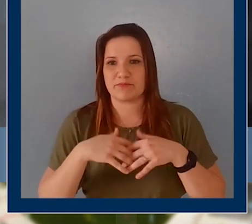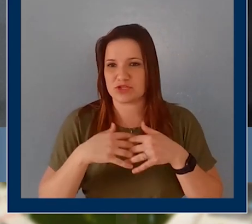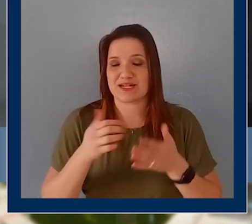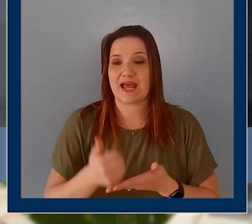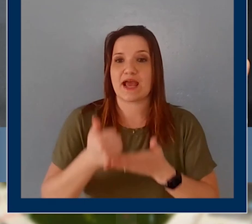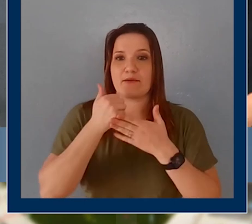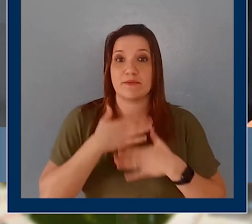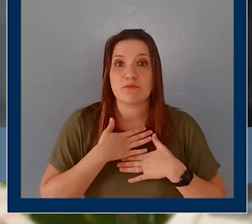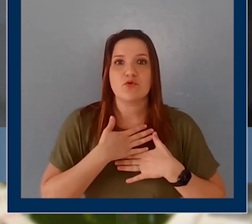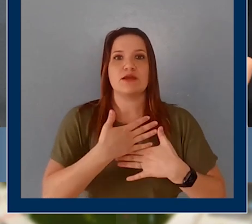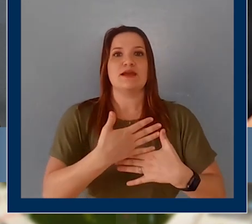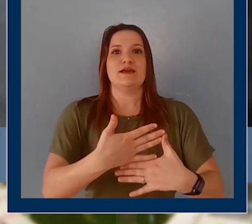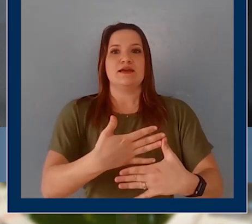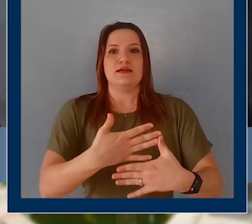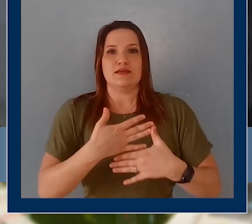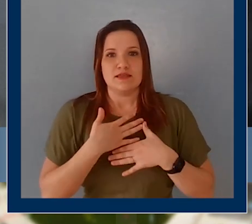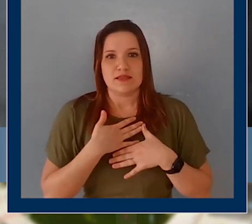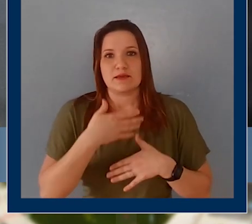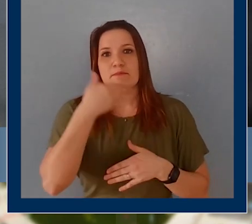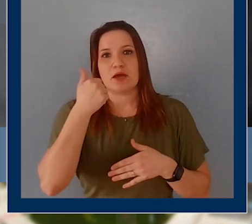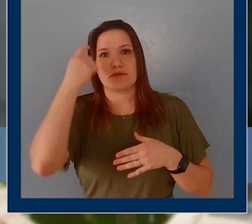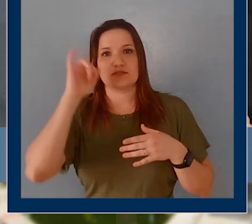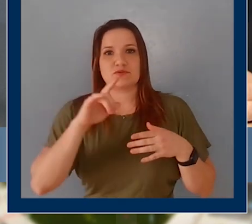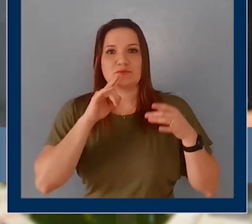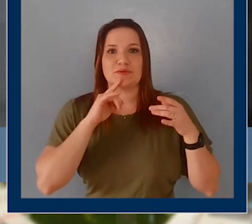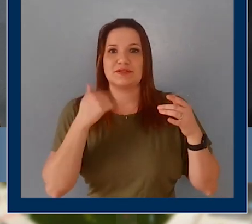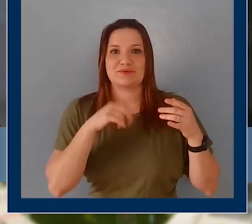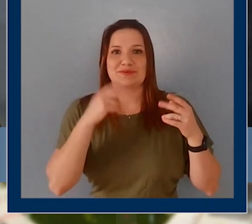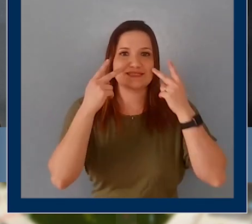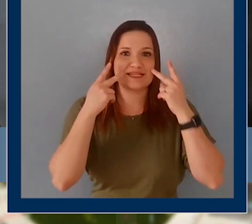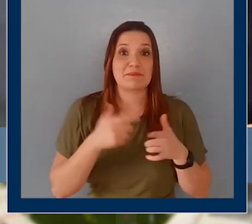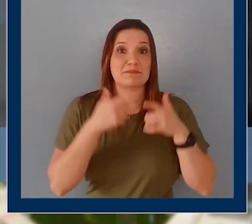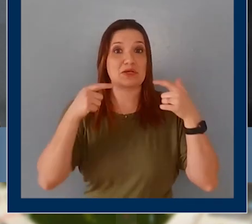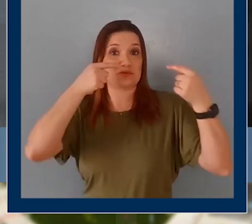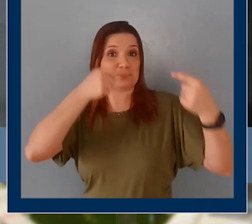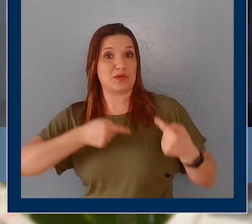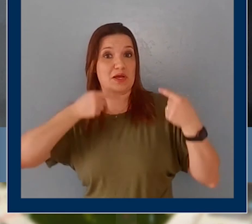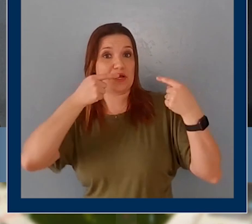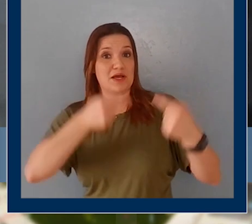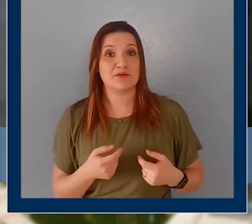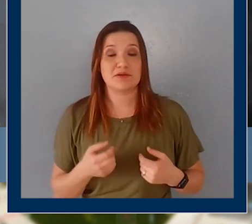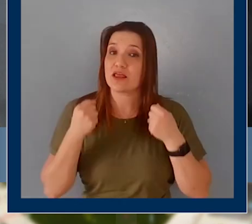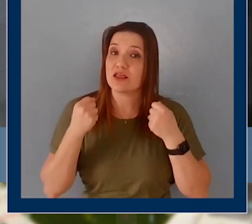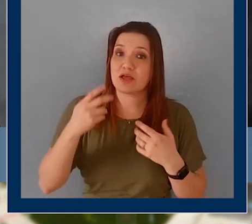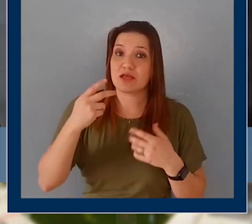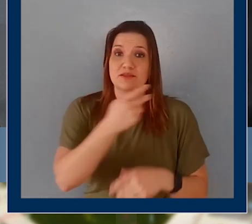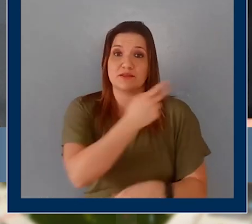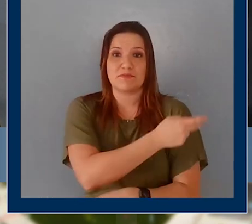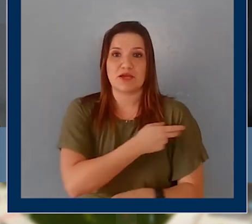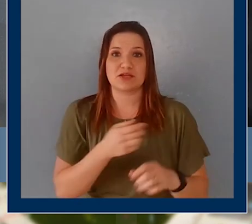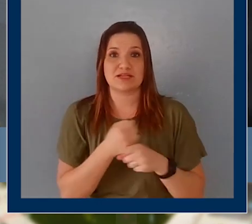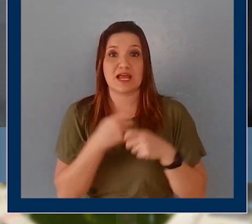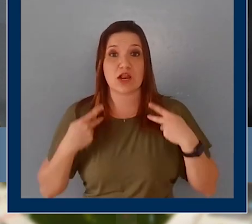down into the 80s and 70s and even lower. And so that's when they need artificial oxygenation, either